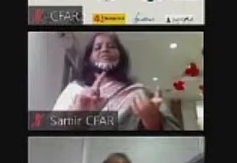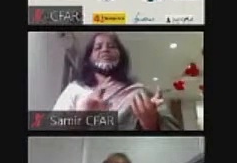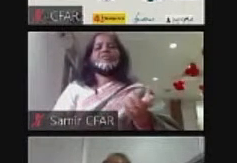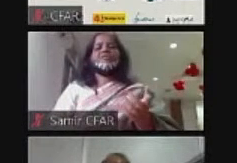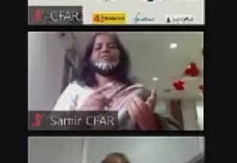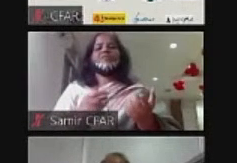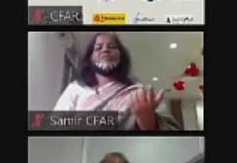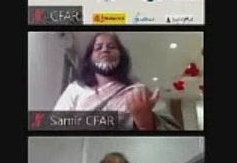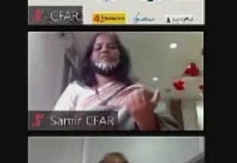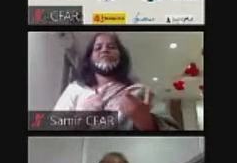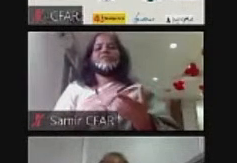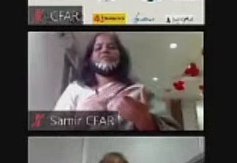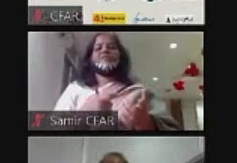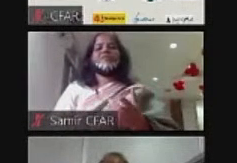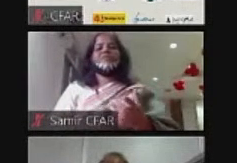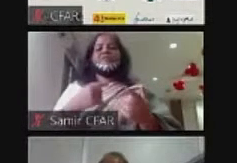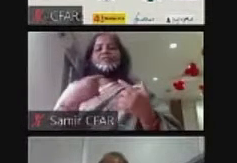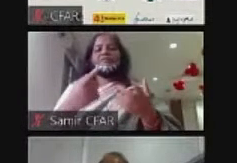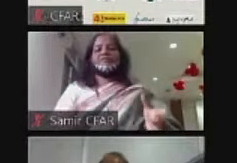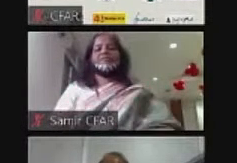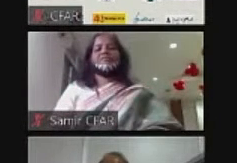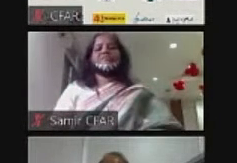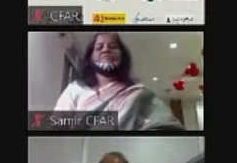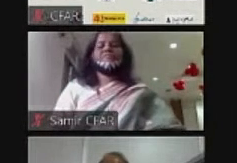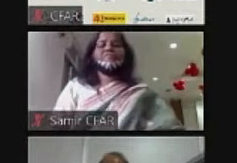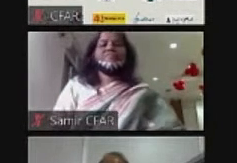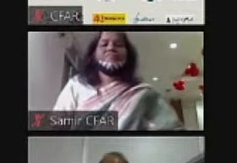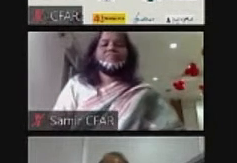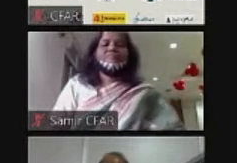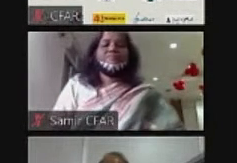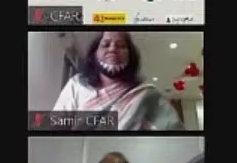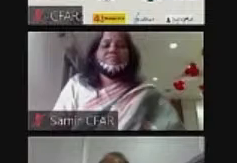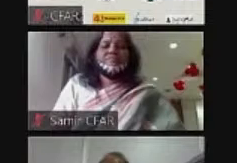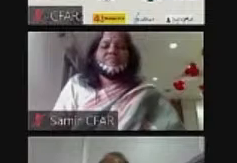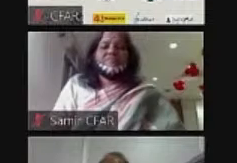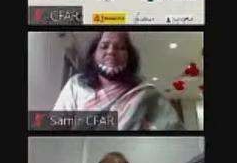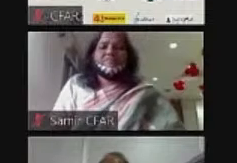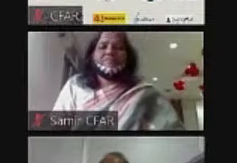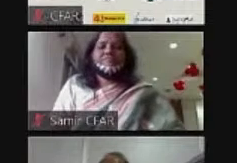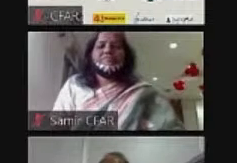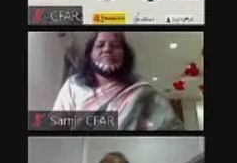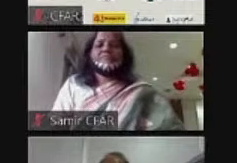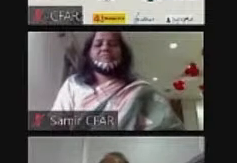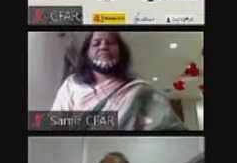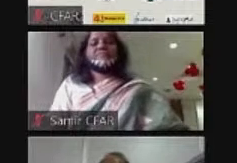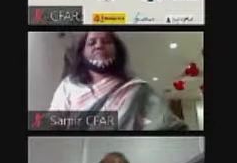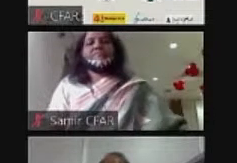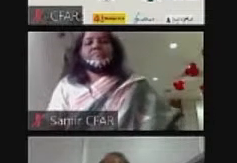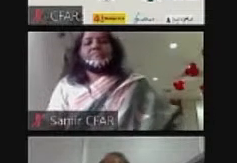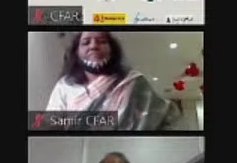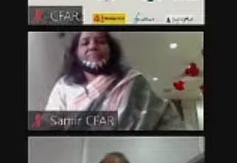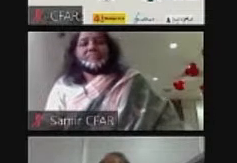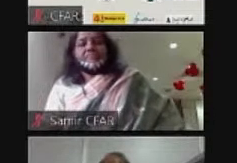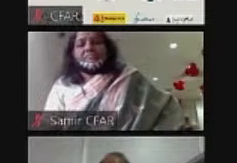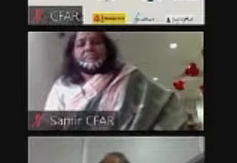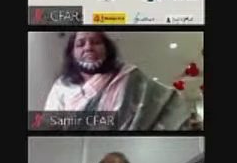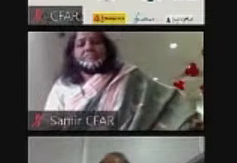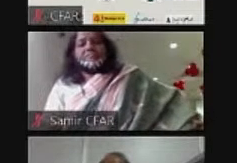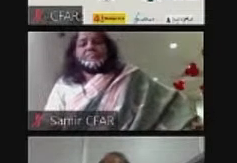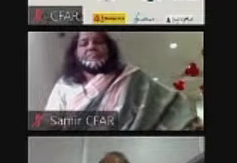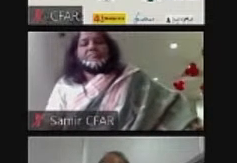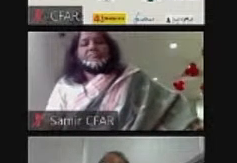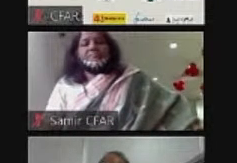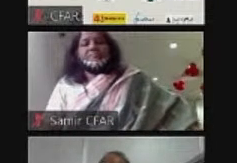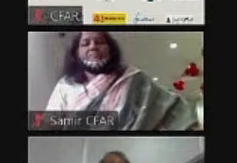centers. And I would like to state that the Deen Dayal Upadhyay Shelter Home Scheme is still going